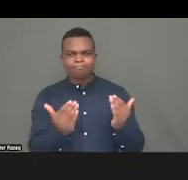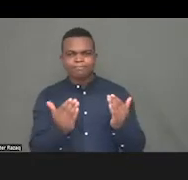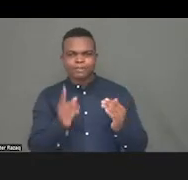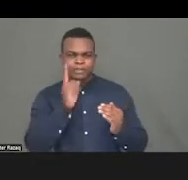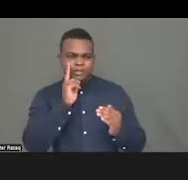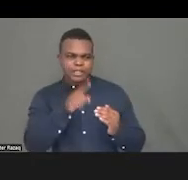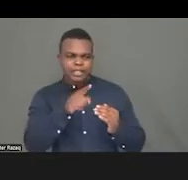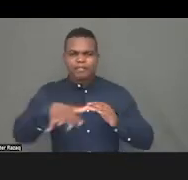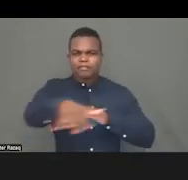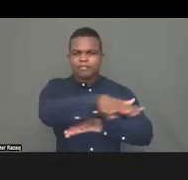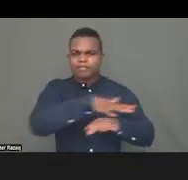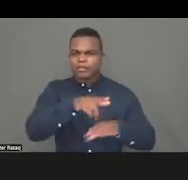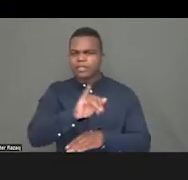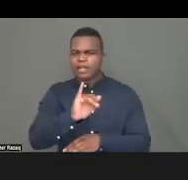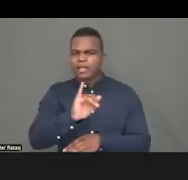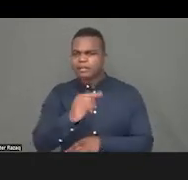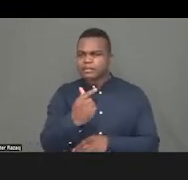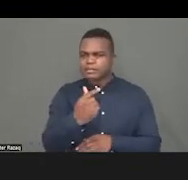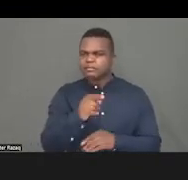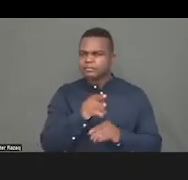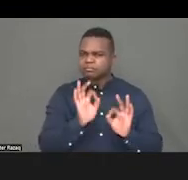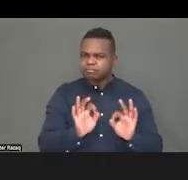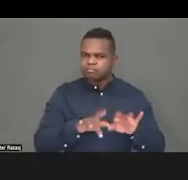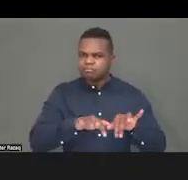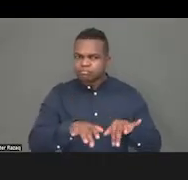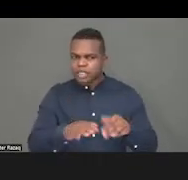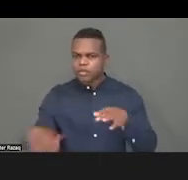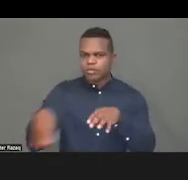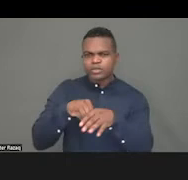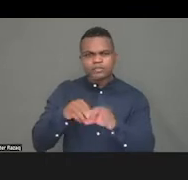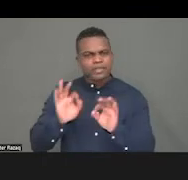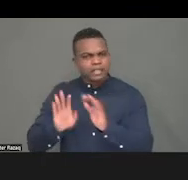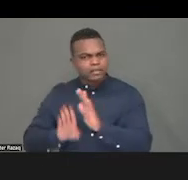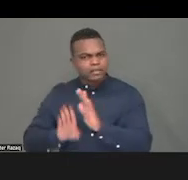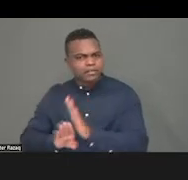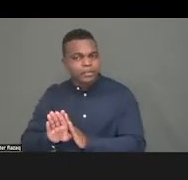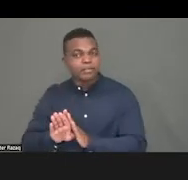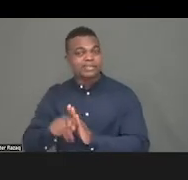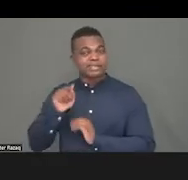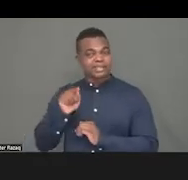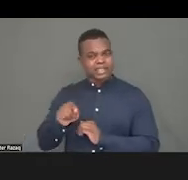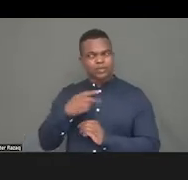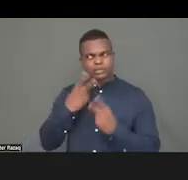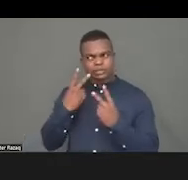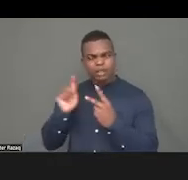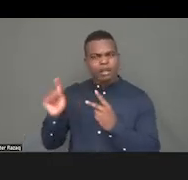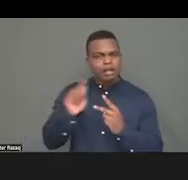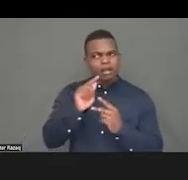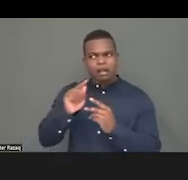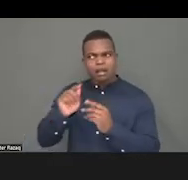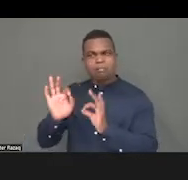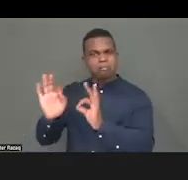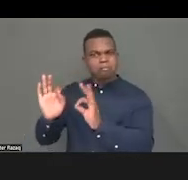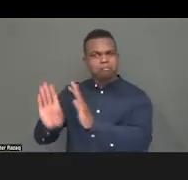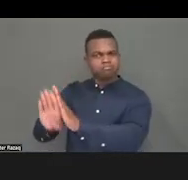multiple stakeholders, including teachers, parents and caregivers, government officials, and civil society stakeholders, cemented what